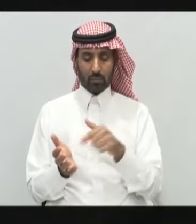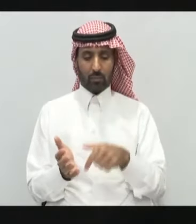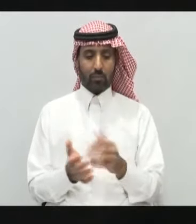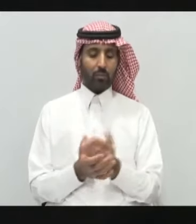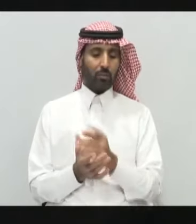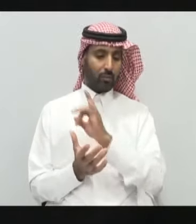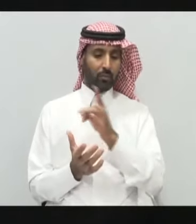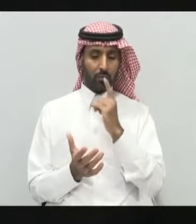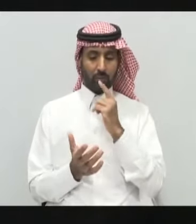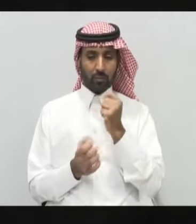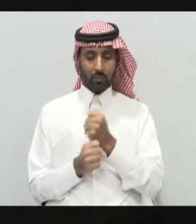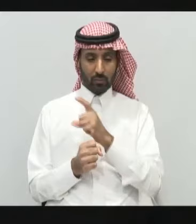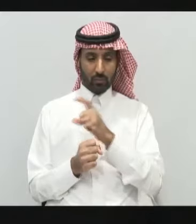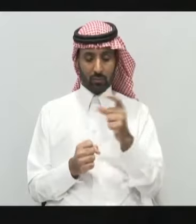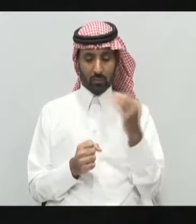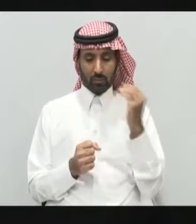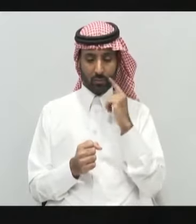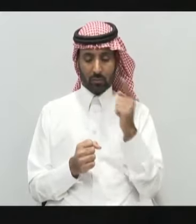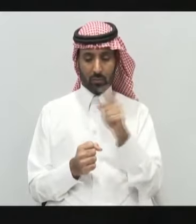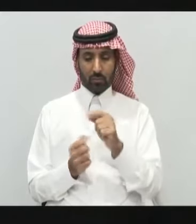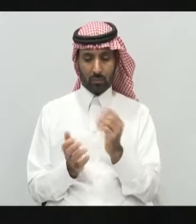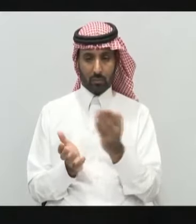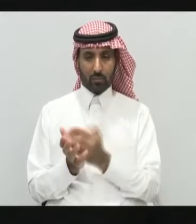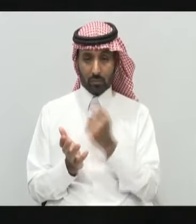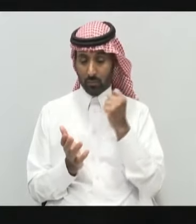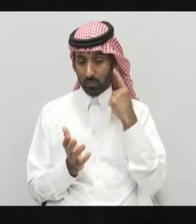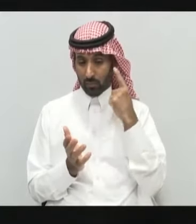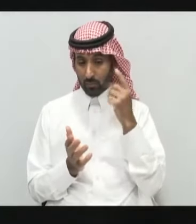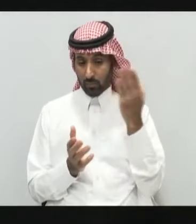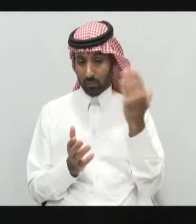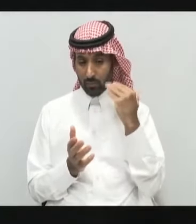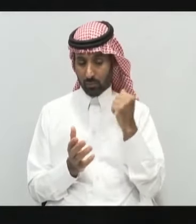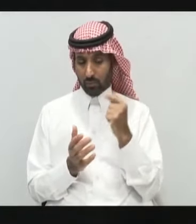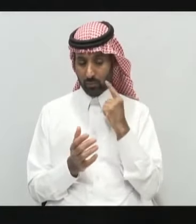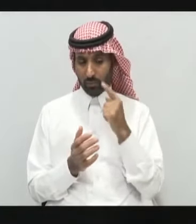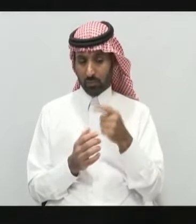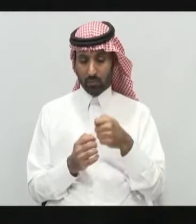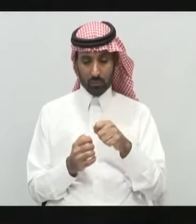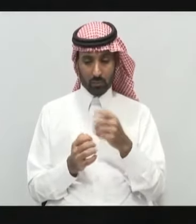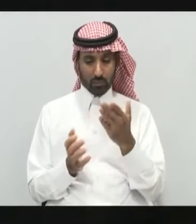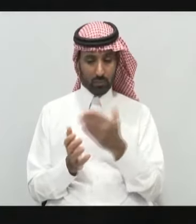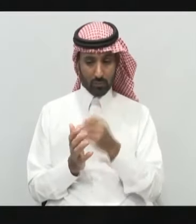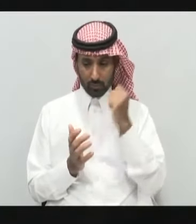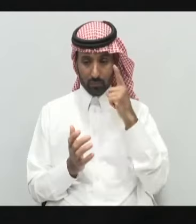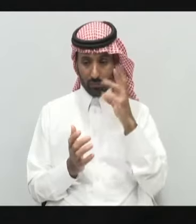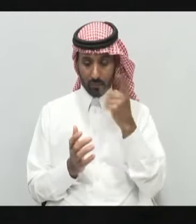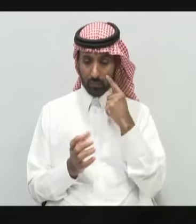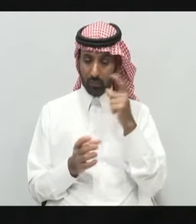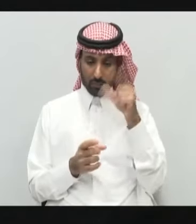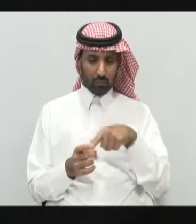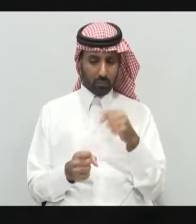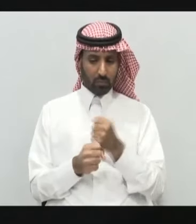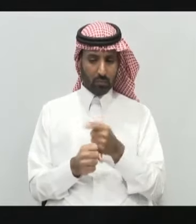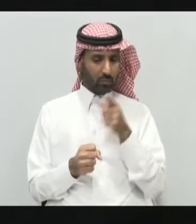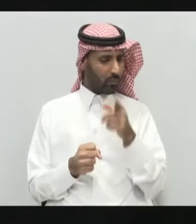a negative sentences and question. And remember that the key here is to know the subject